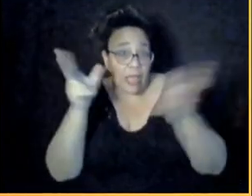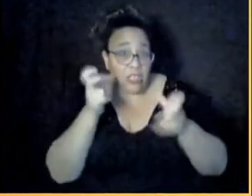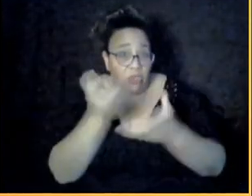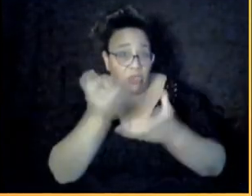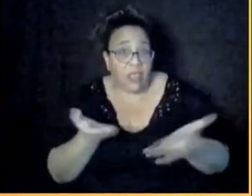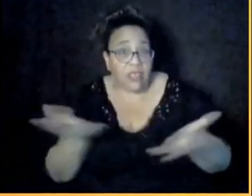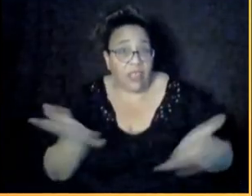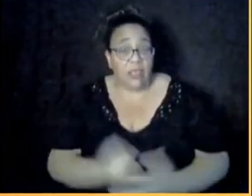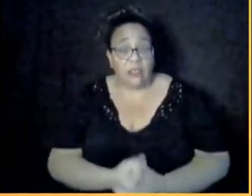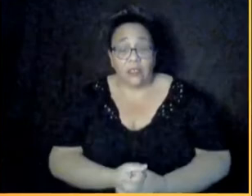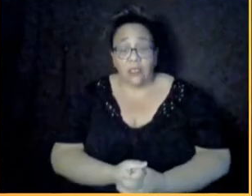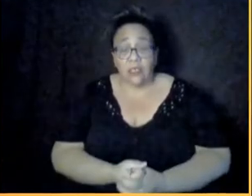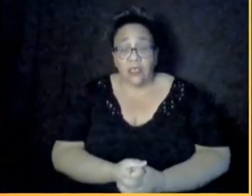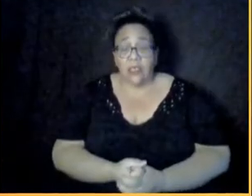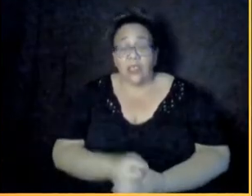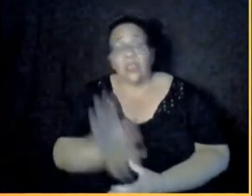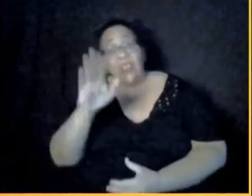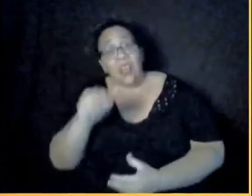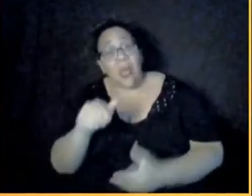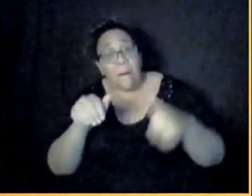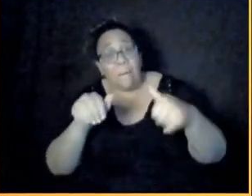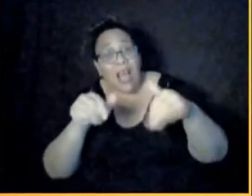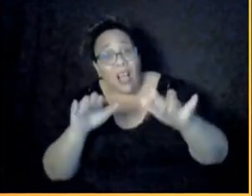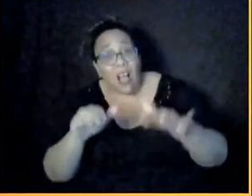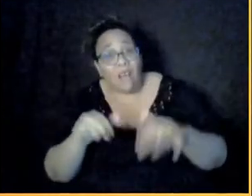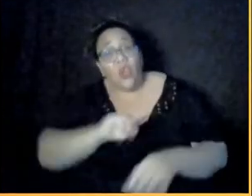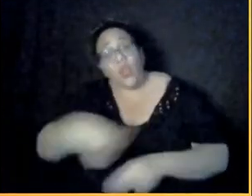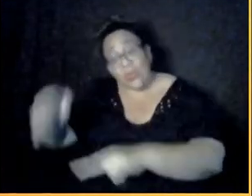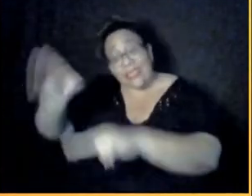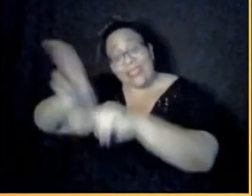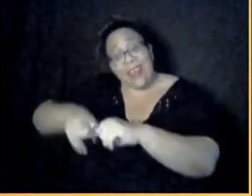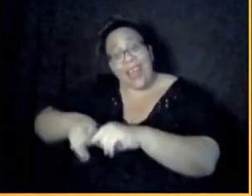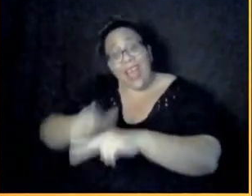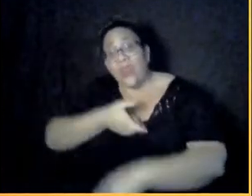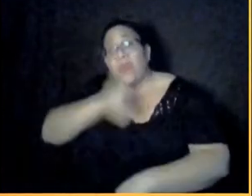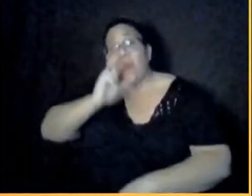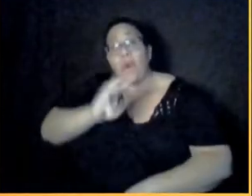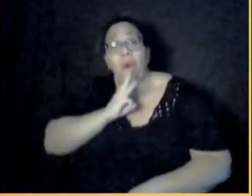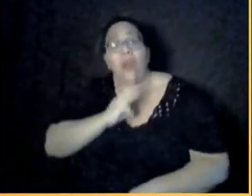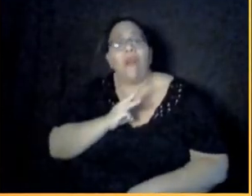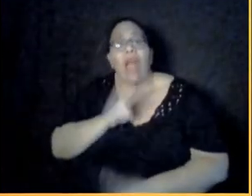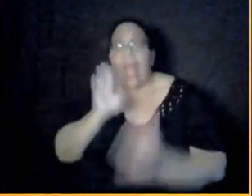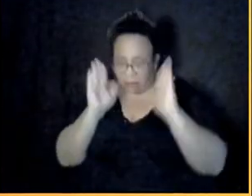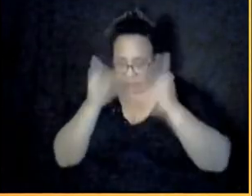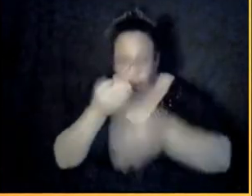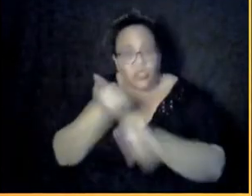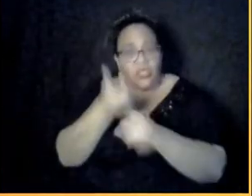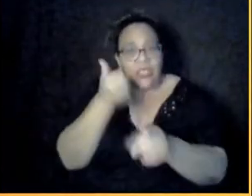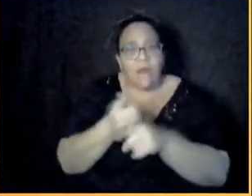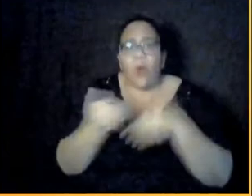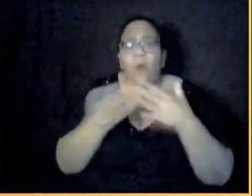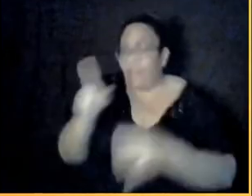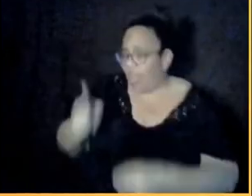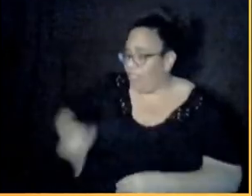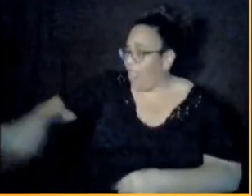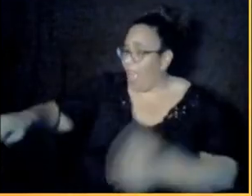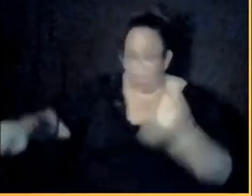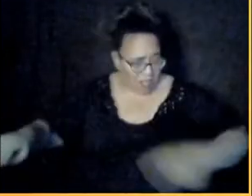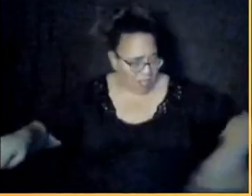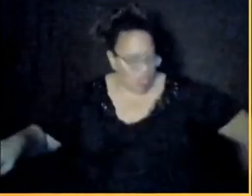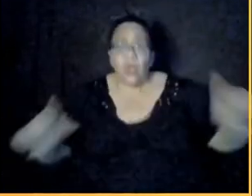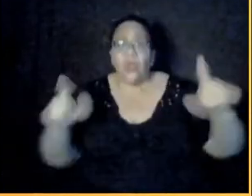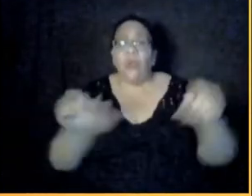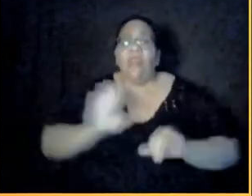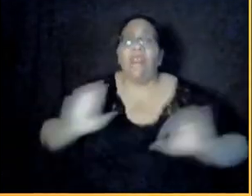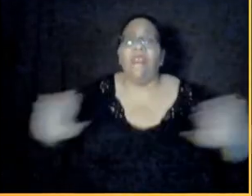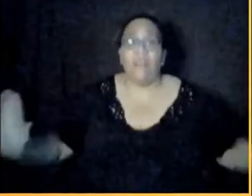this, like, just back off, go drink your water and mind your business. Whatever other people do in their life is not